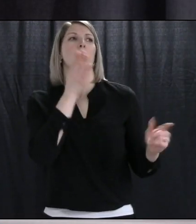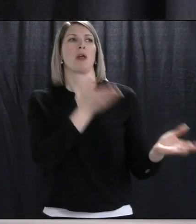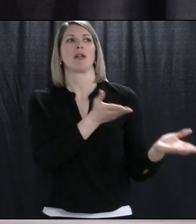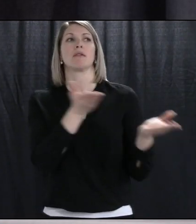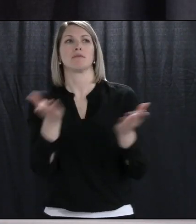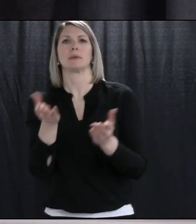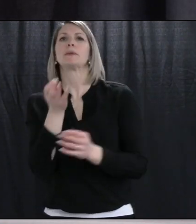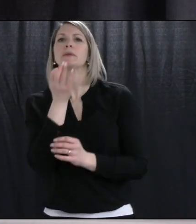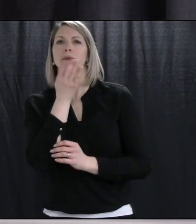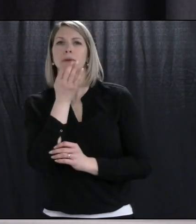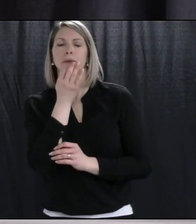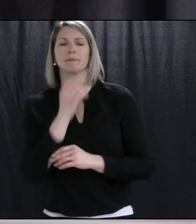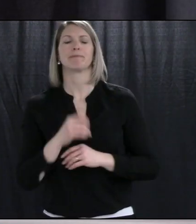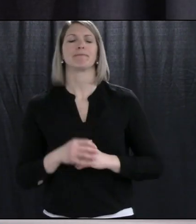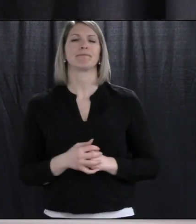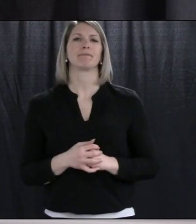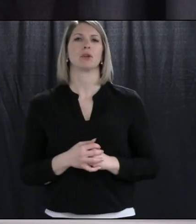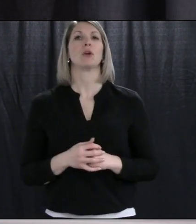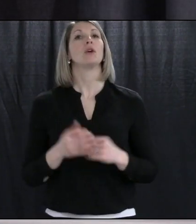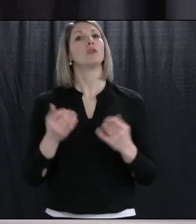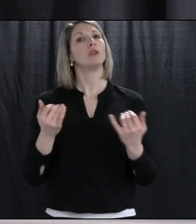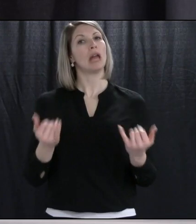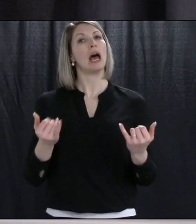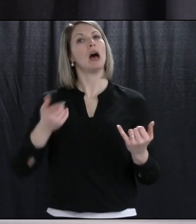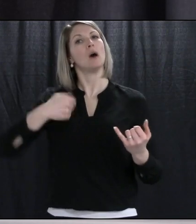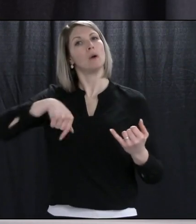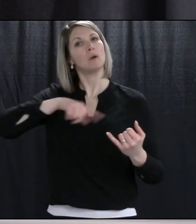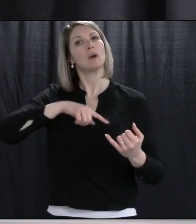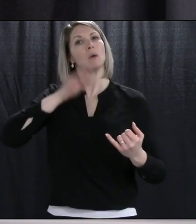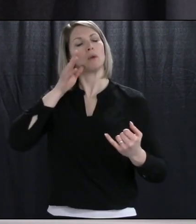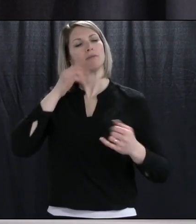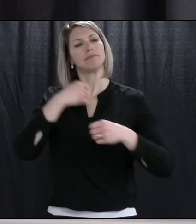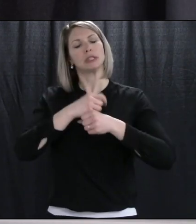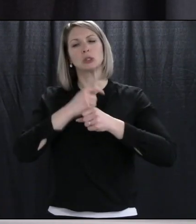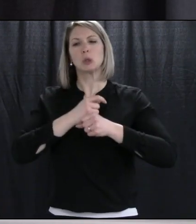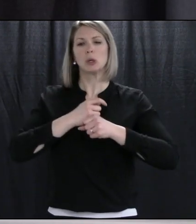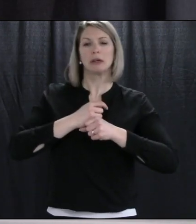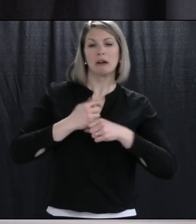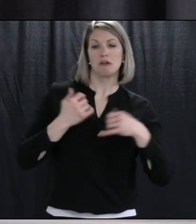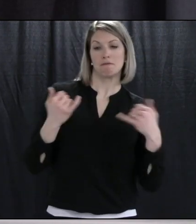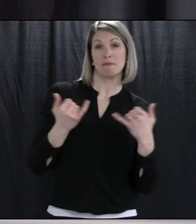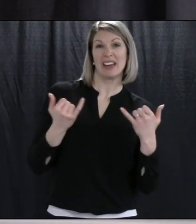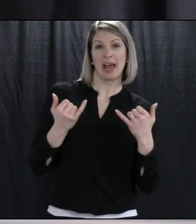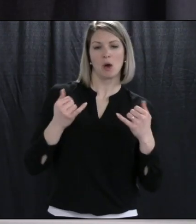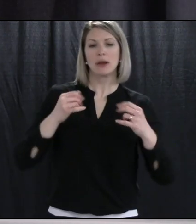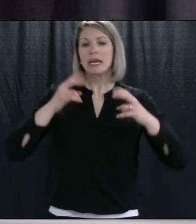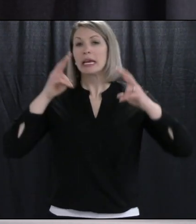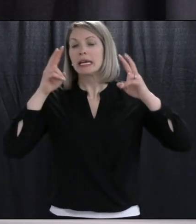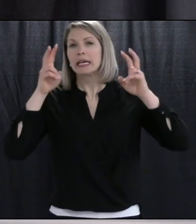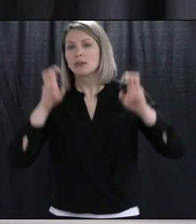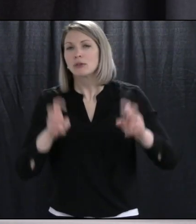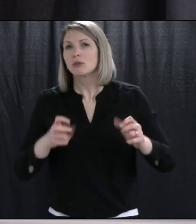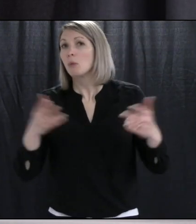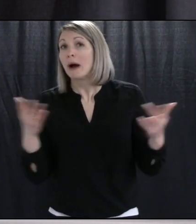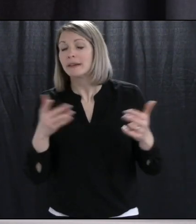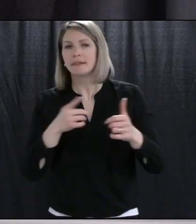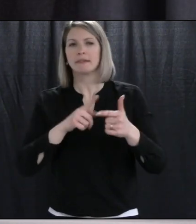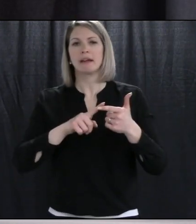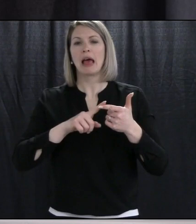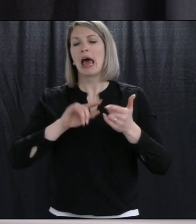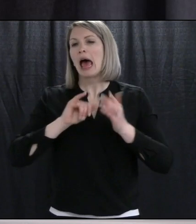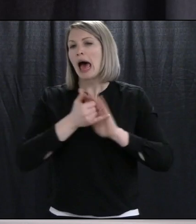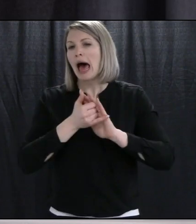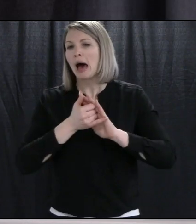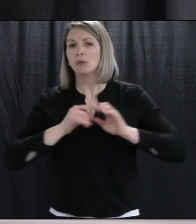So again, our main focus is around looking at the current problems, how we can best deal with them. Our best defense